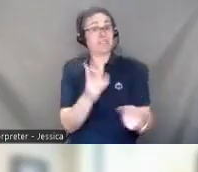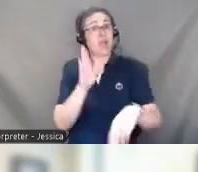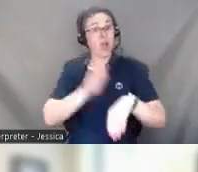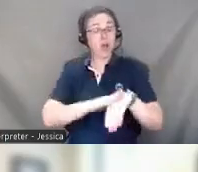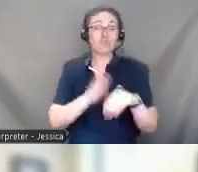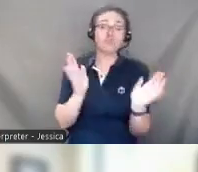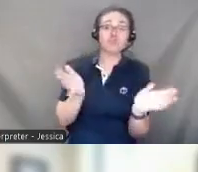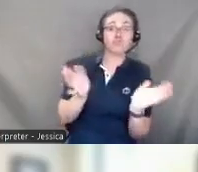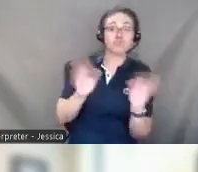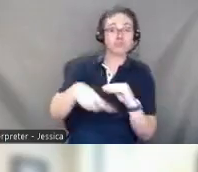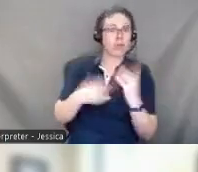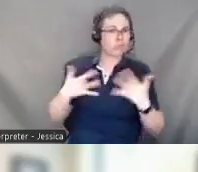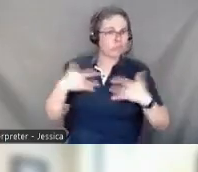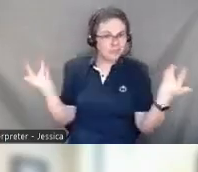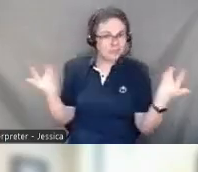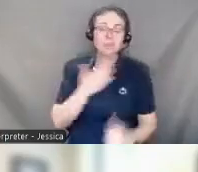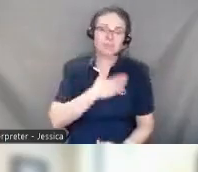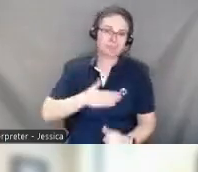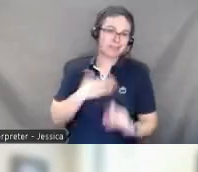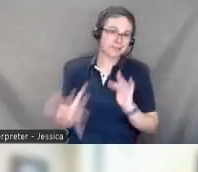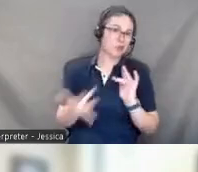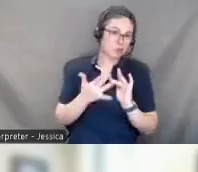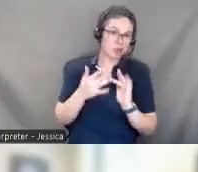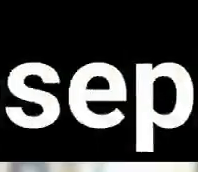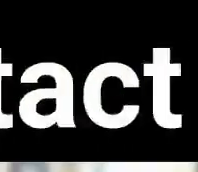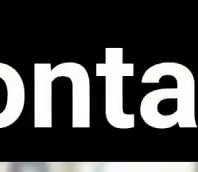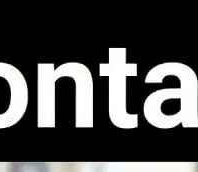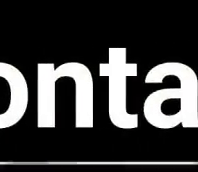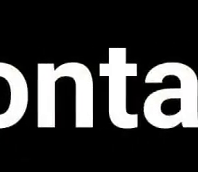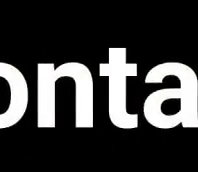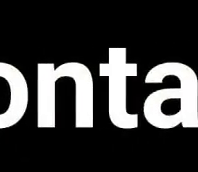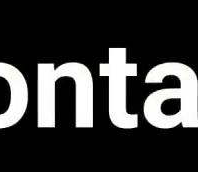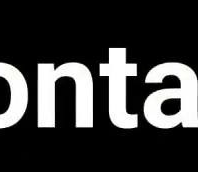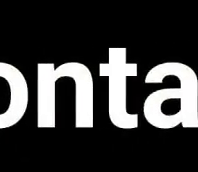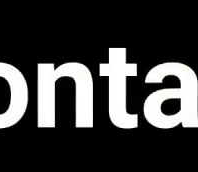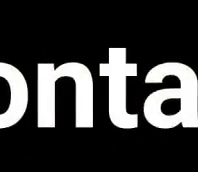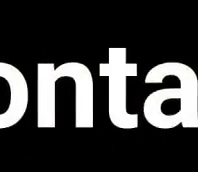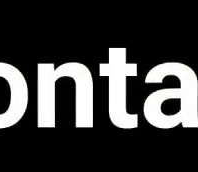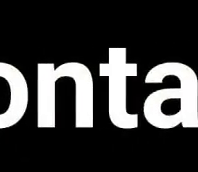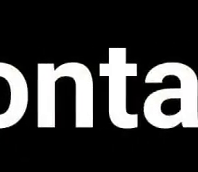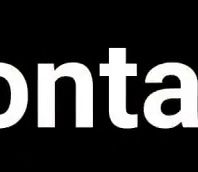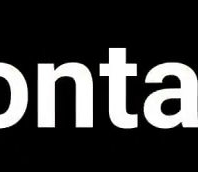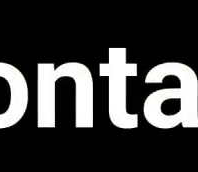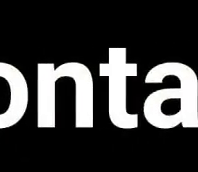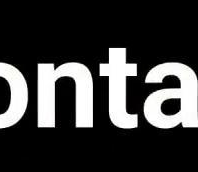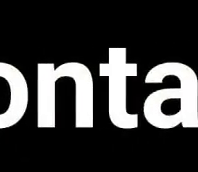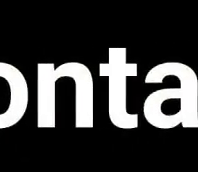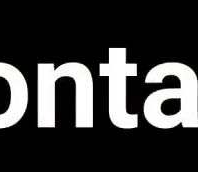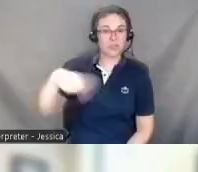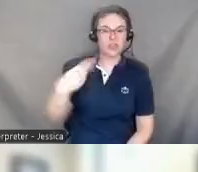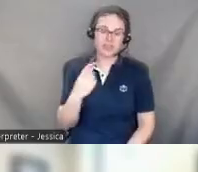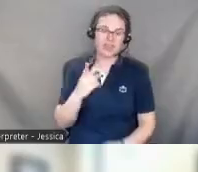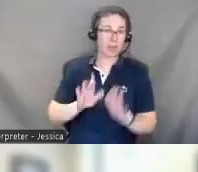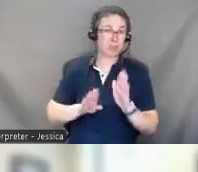talk about what you have going on, please reach out to the Hemet Beat. Yes, Joseph is on his way to the big